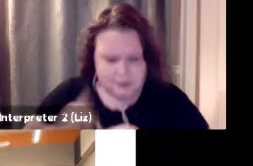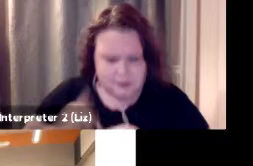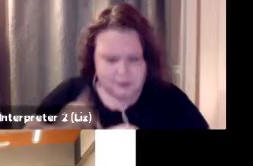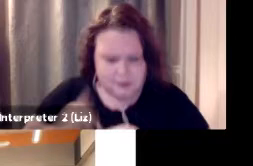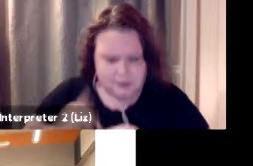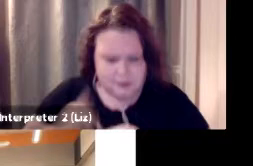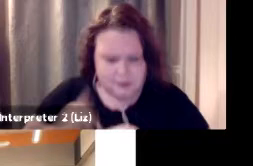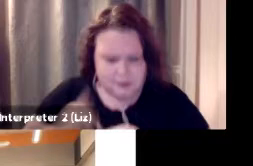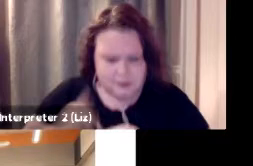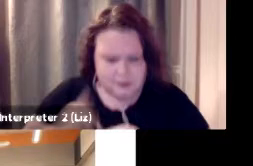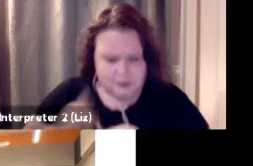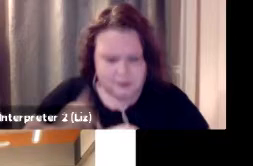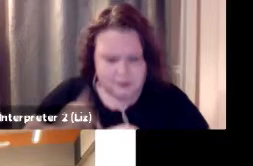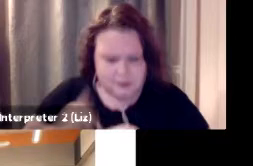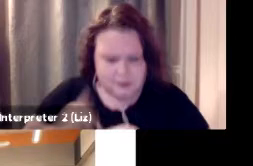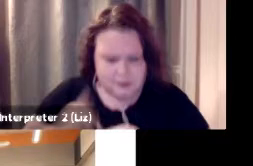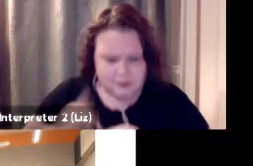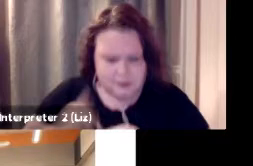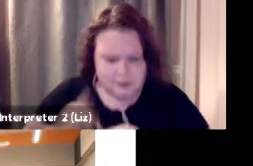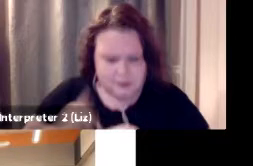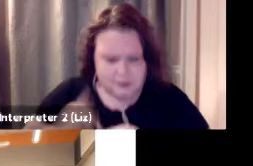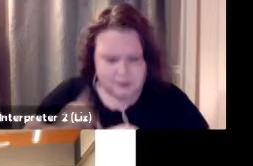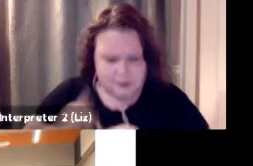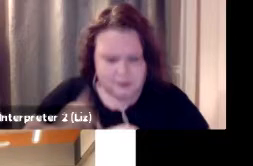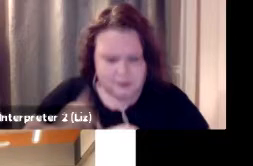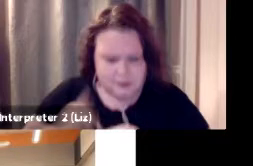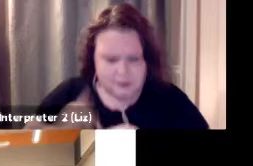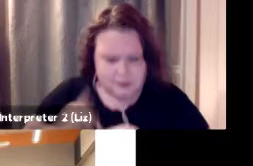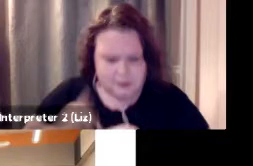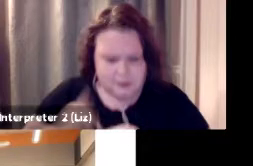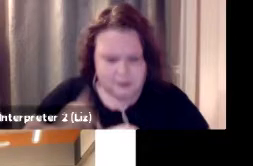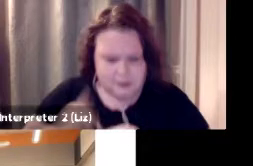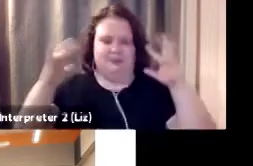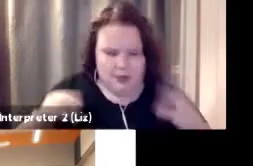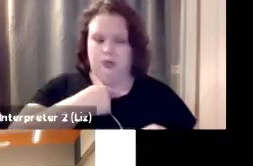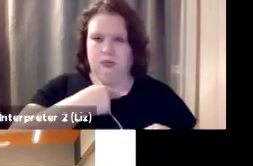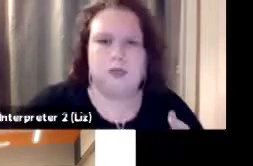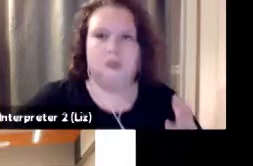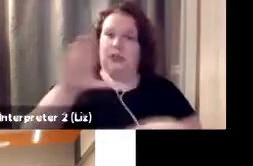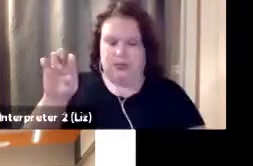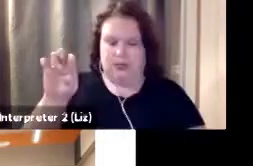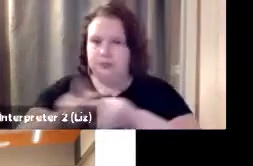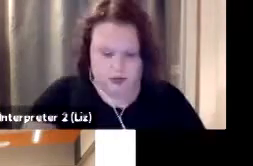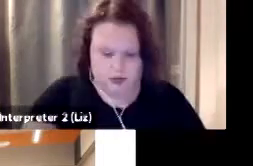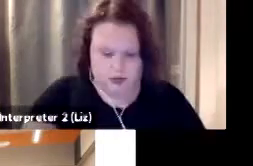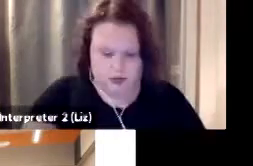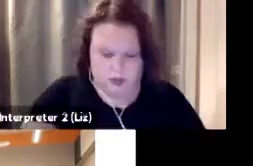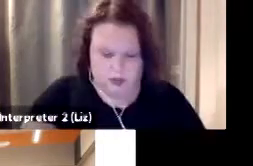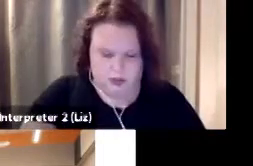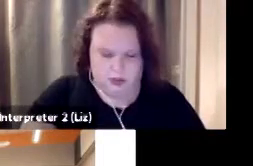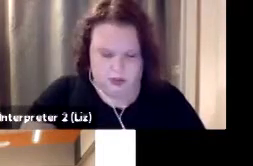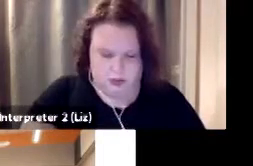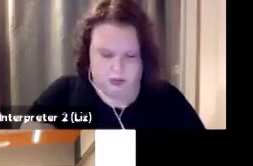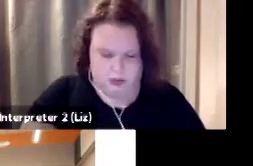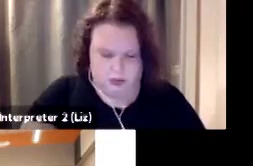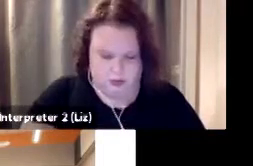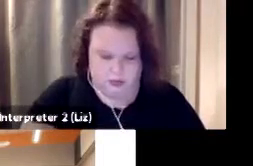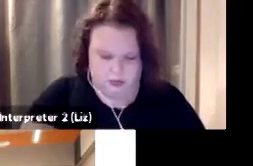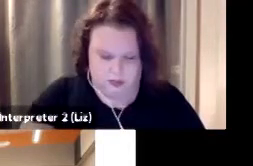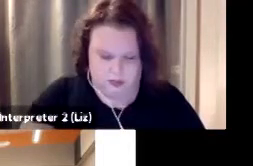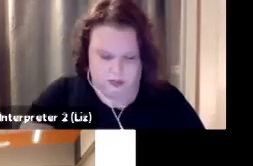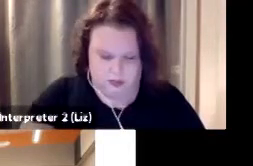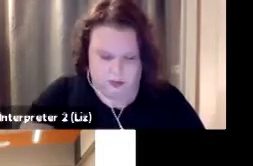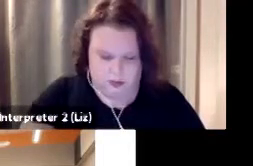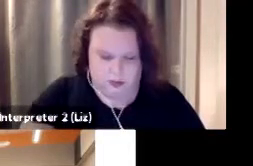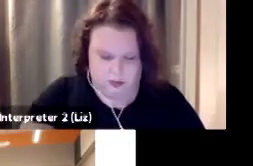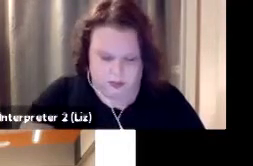box, boxes to emphasize anything that, that the school wants to emphasize to the students